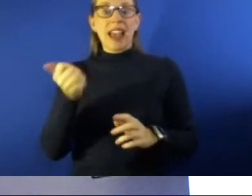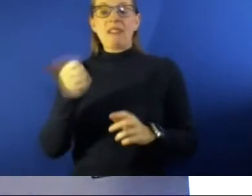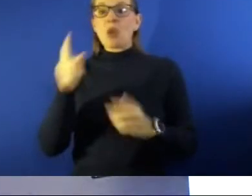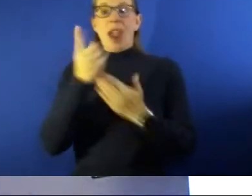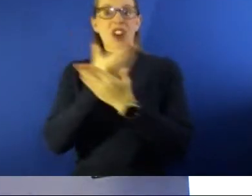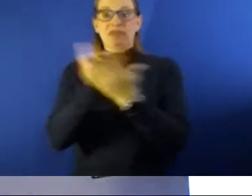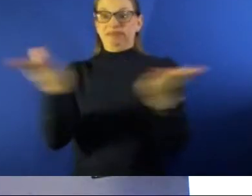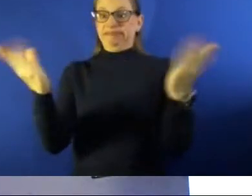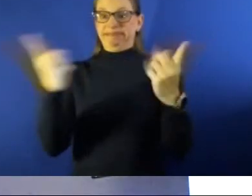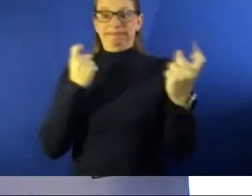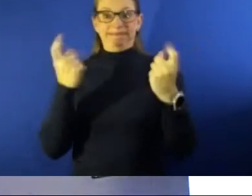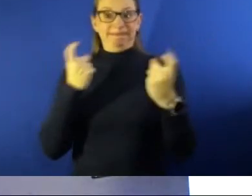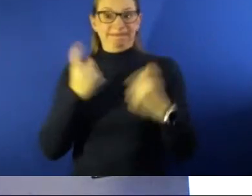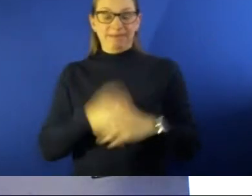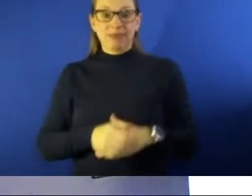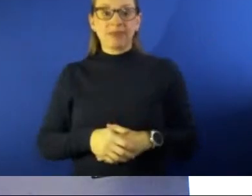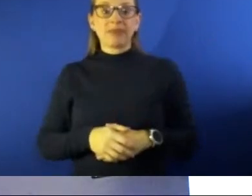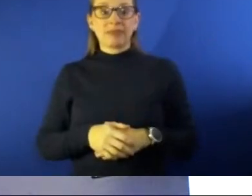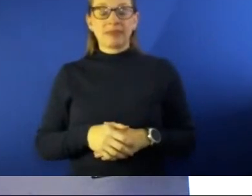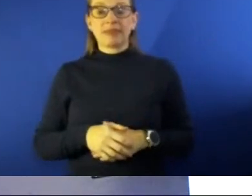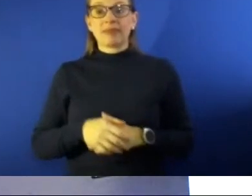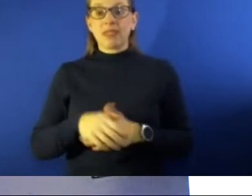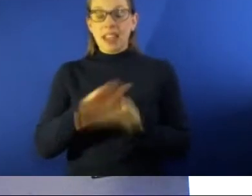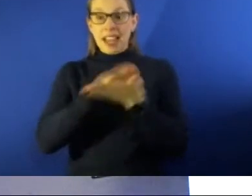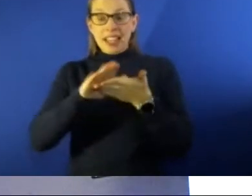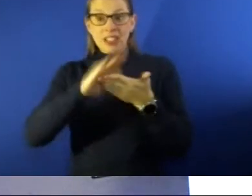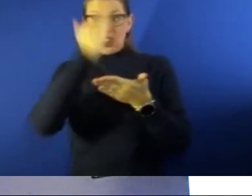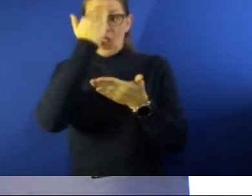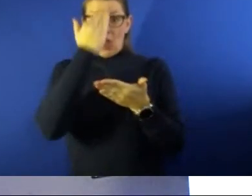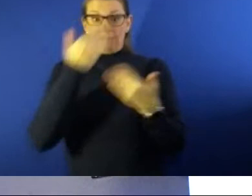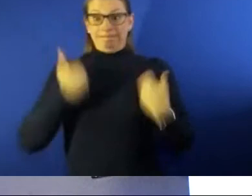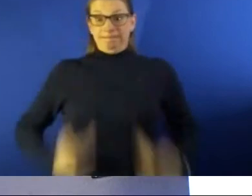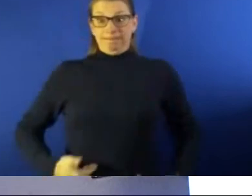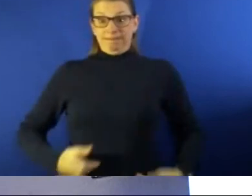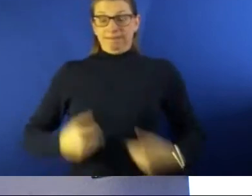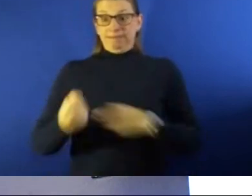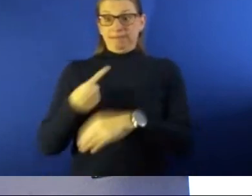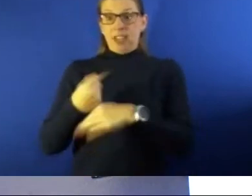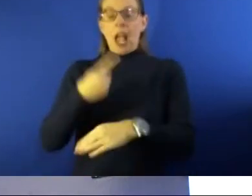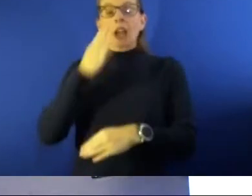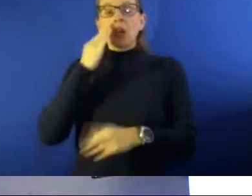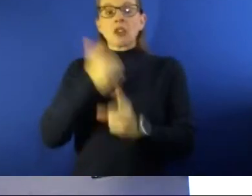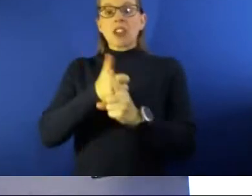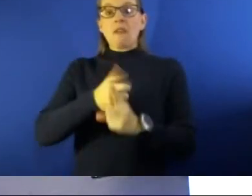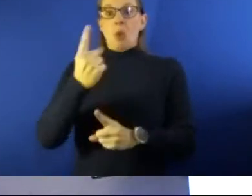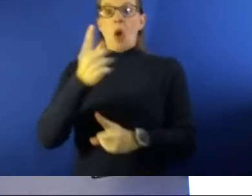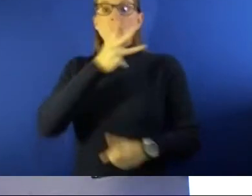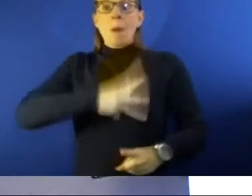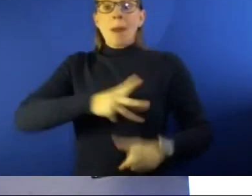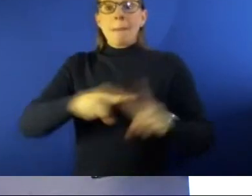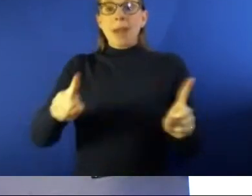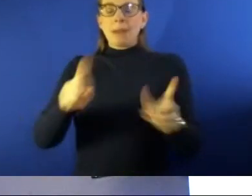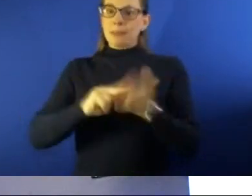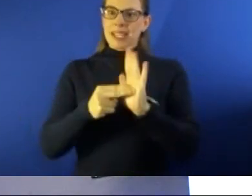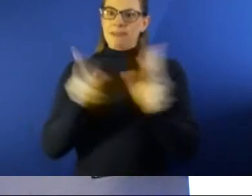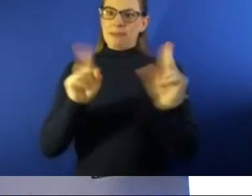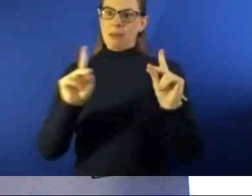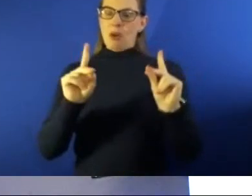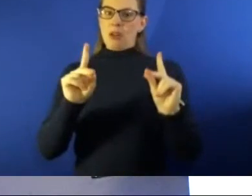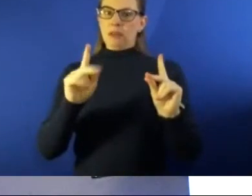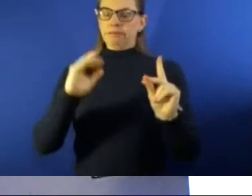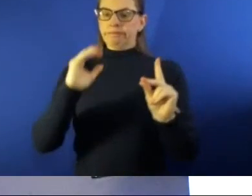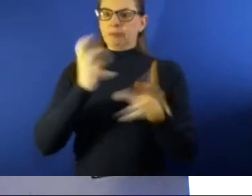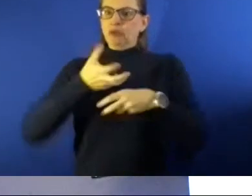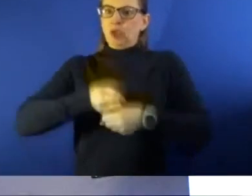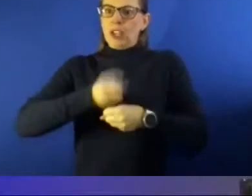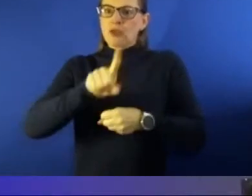glad. It must have been nice to know that you were a place that people could turn to. I know you're just one woman, but you were a place that people could go and get some good, solid answers, good information.